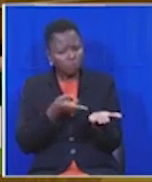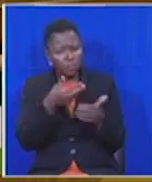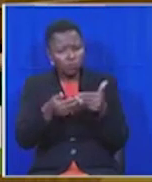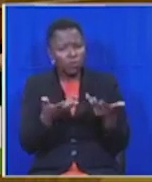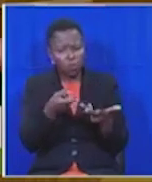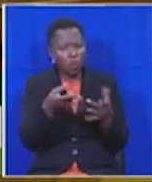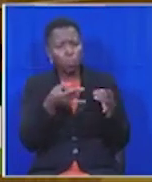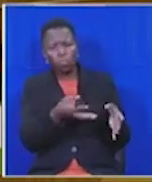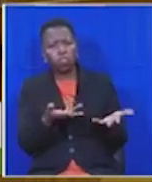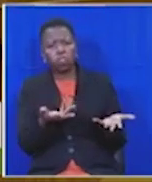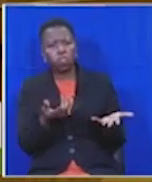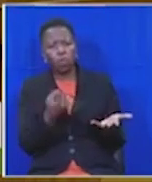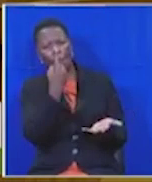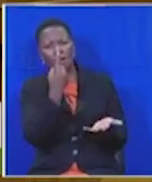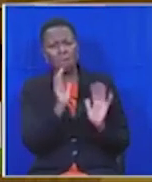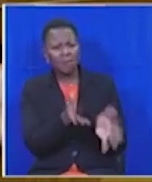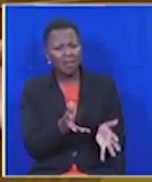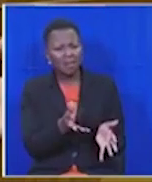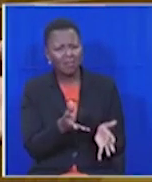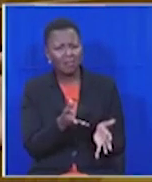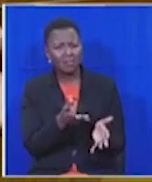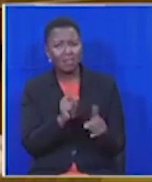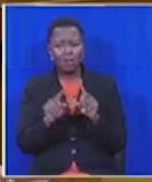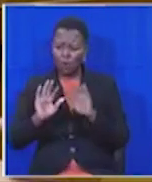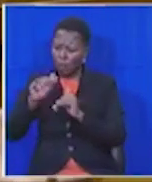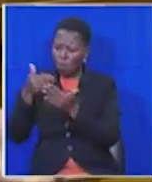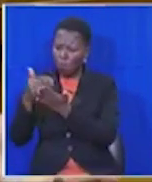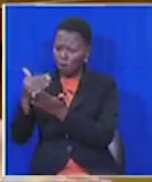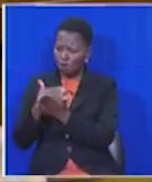running away from that rule only. And then all other rules, we have